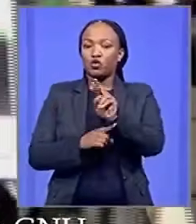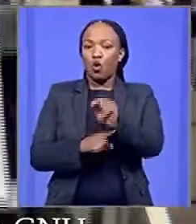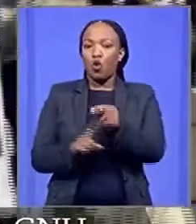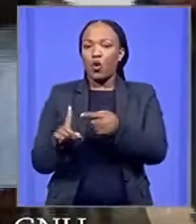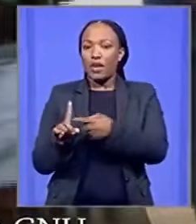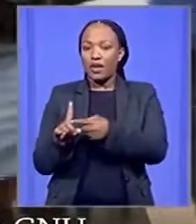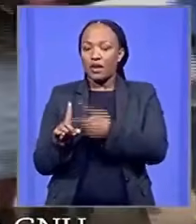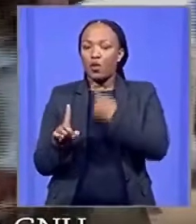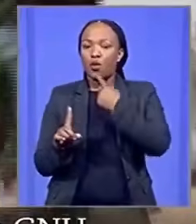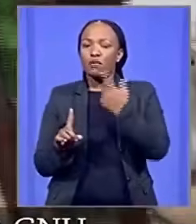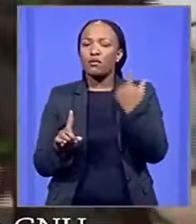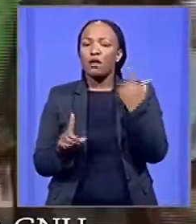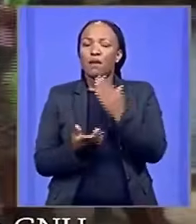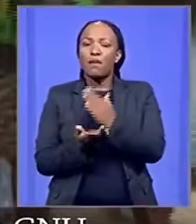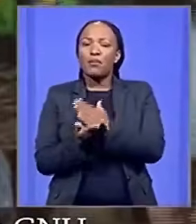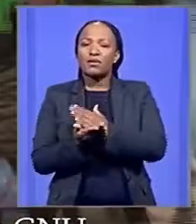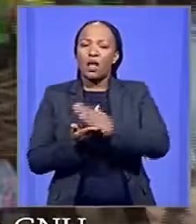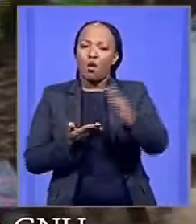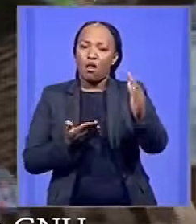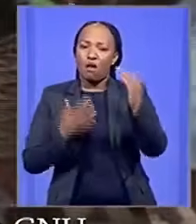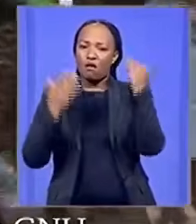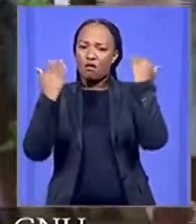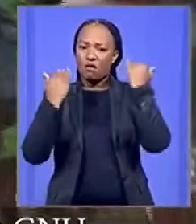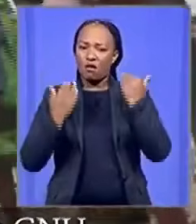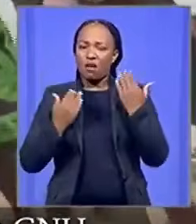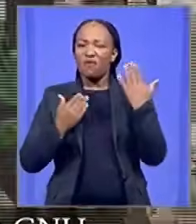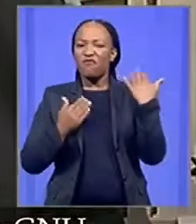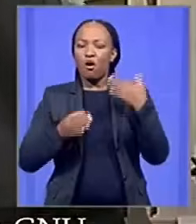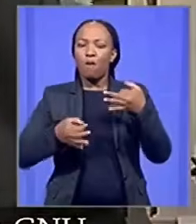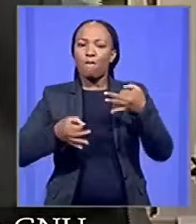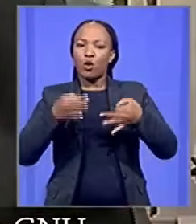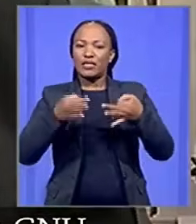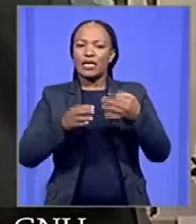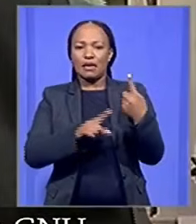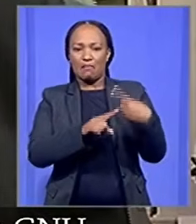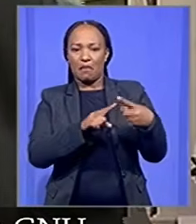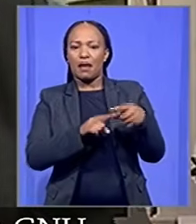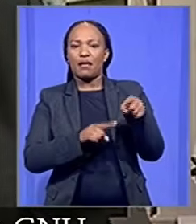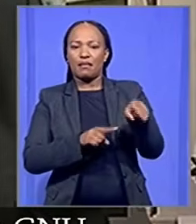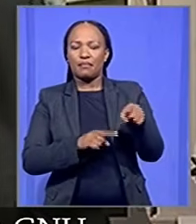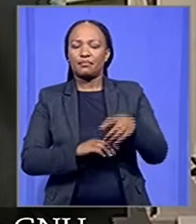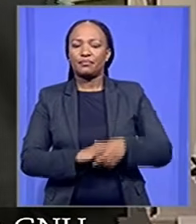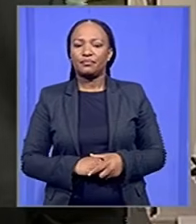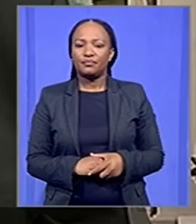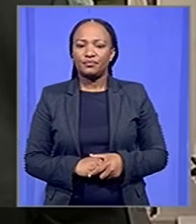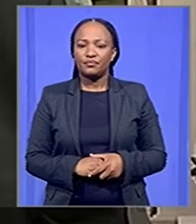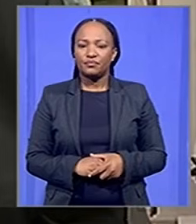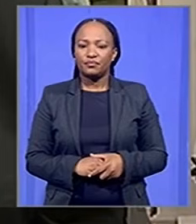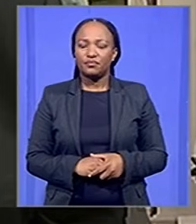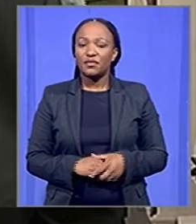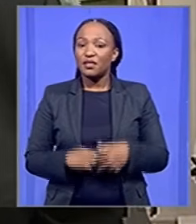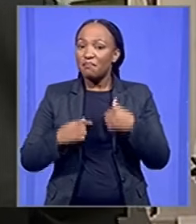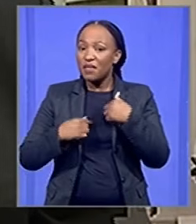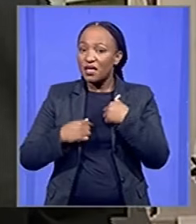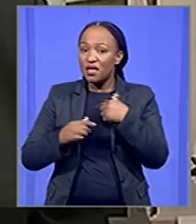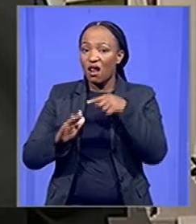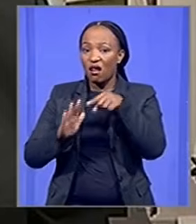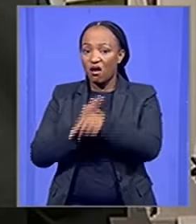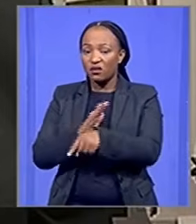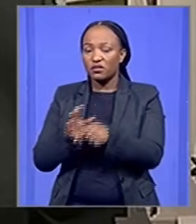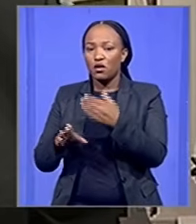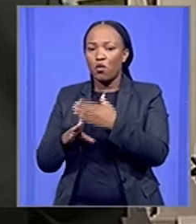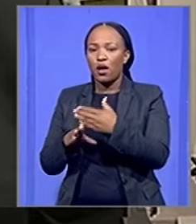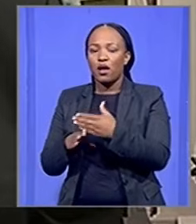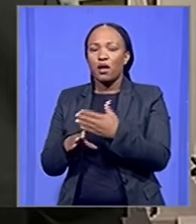hae setulong ke papadi ya dipolotiki. I had lost my job as a judge because of politics.